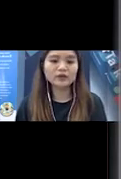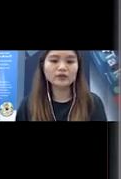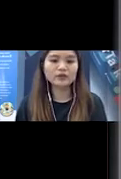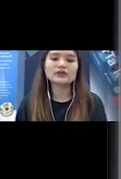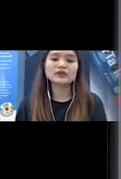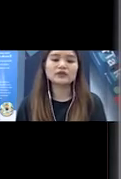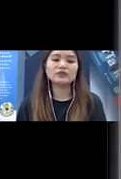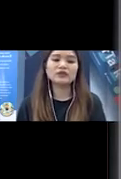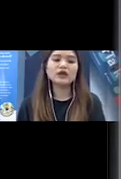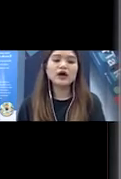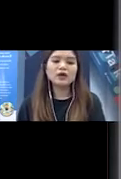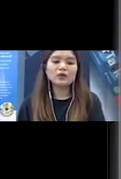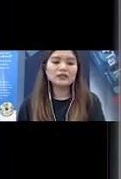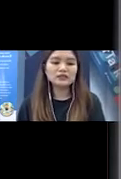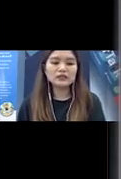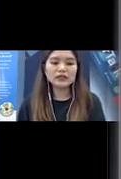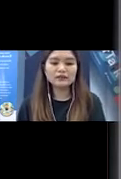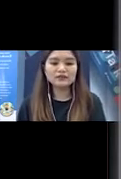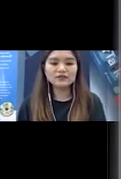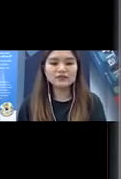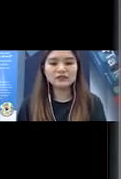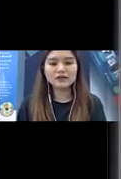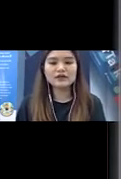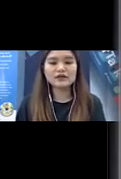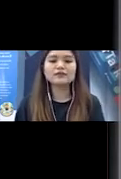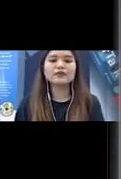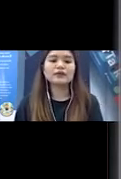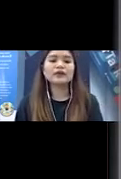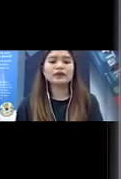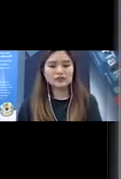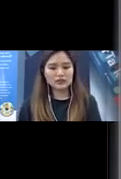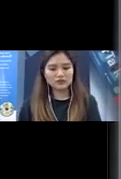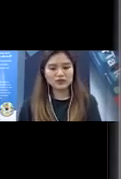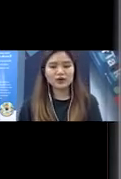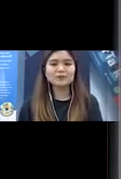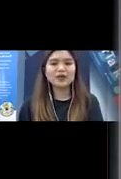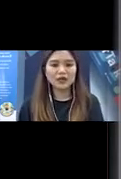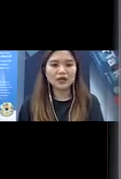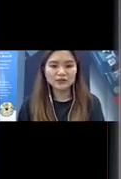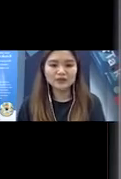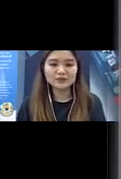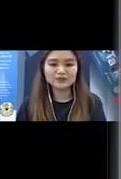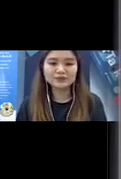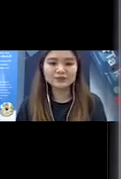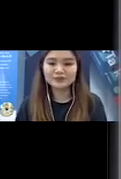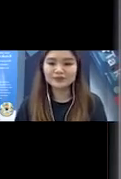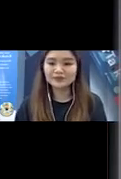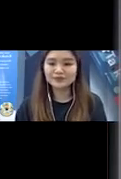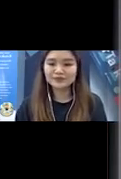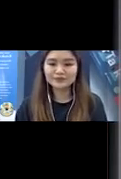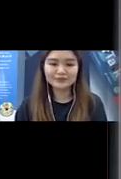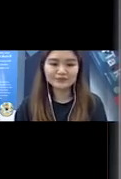through this activity. We ask this in the name of Jesus Christ, our Lord and Savior. Amen.